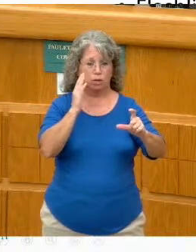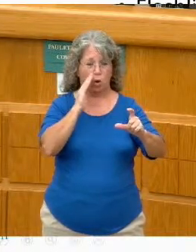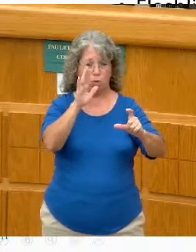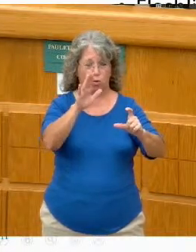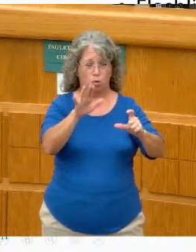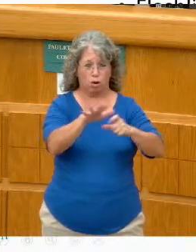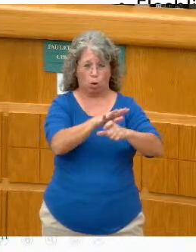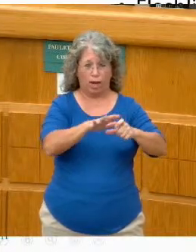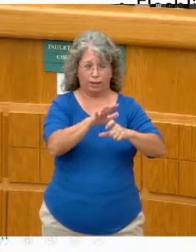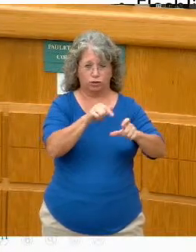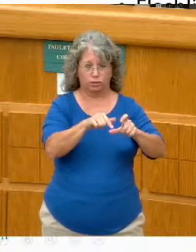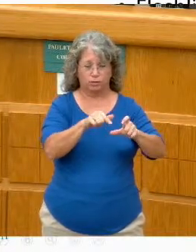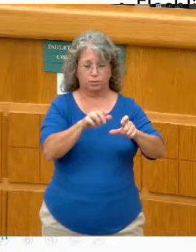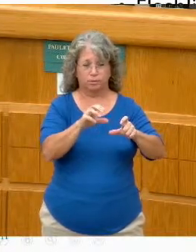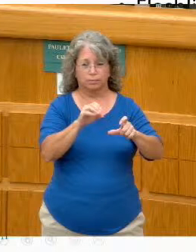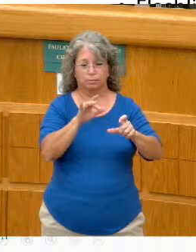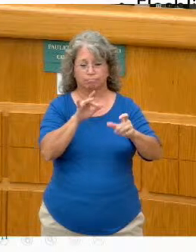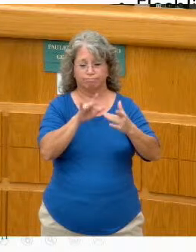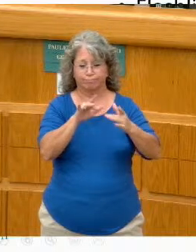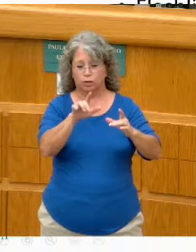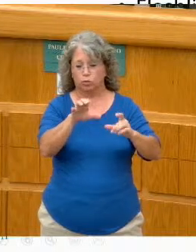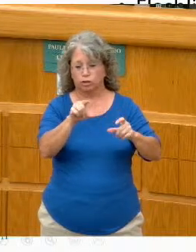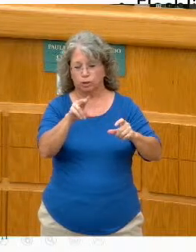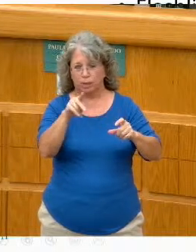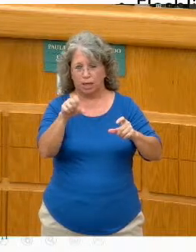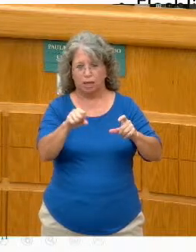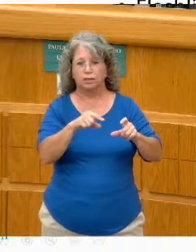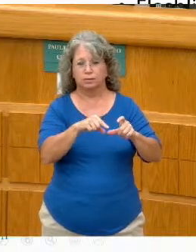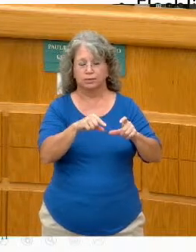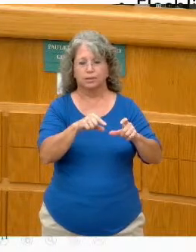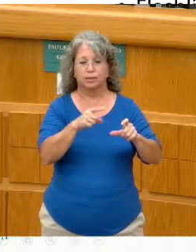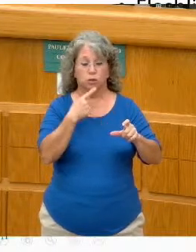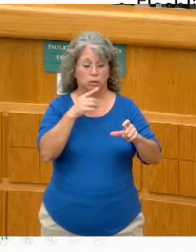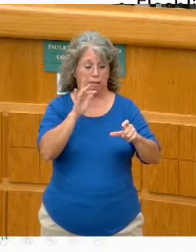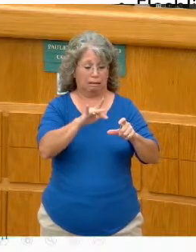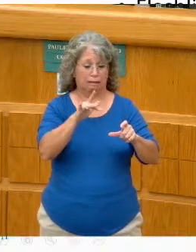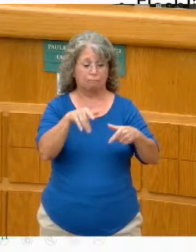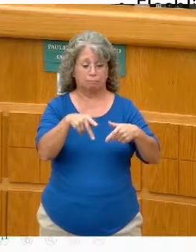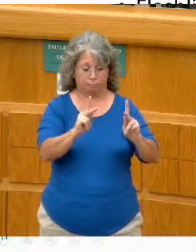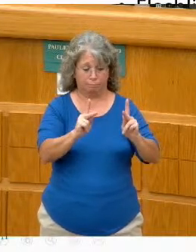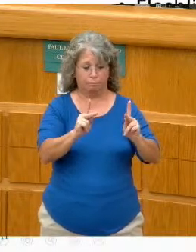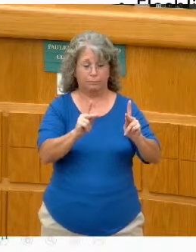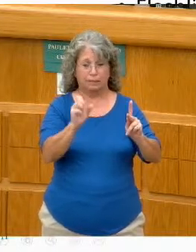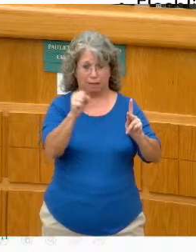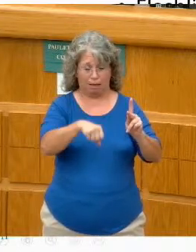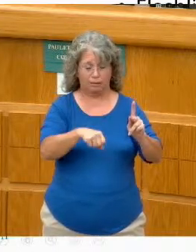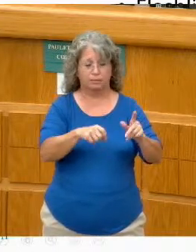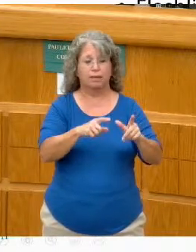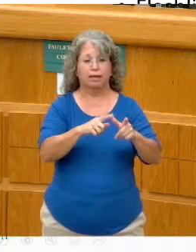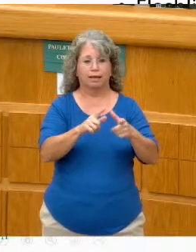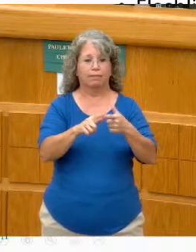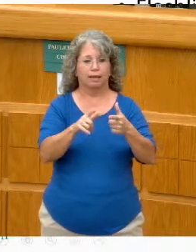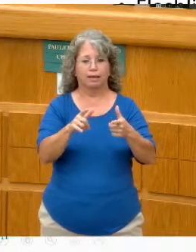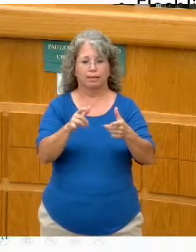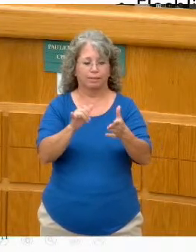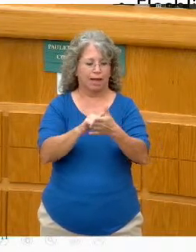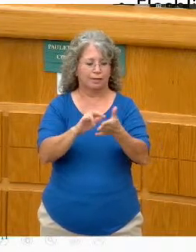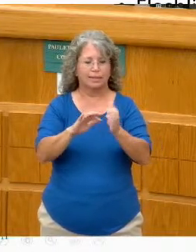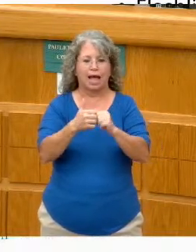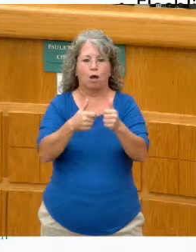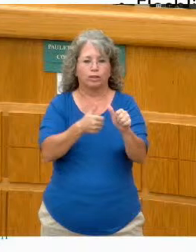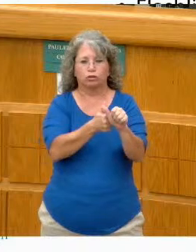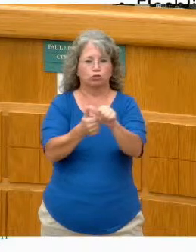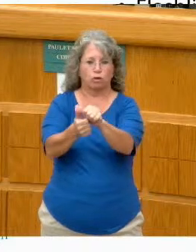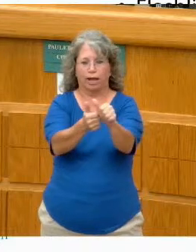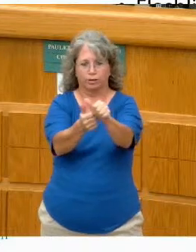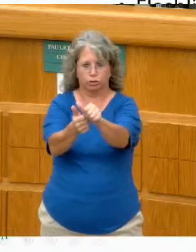yes, then you volunteered to get tracked. And this data is being sold. It's building fortunes